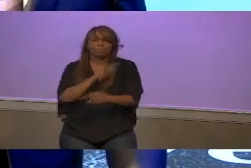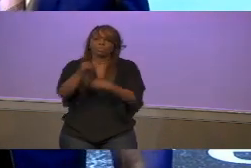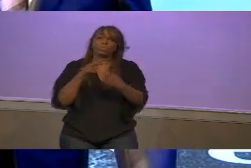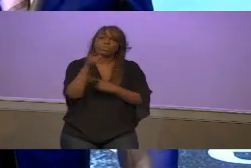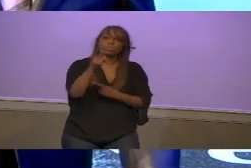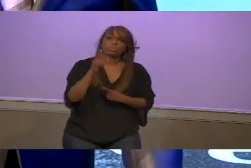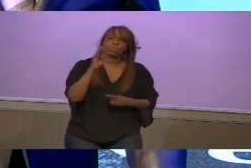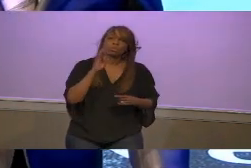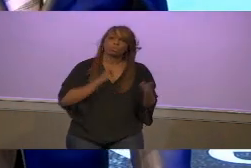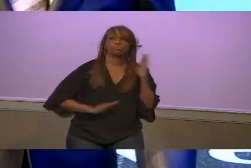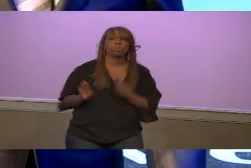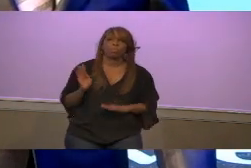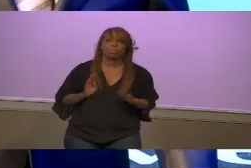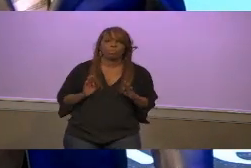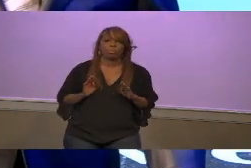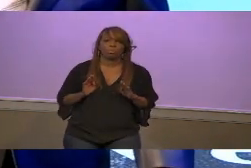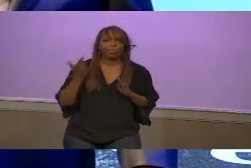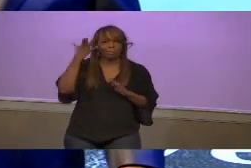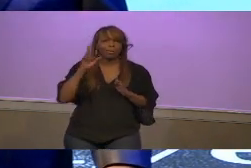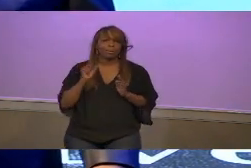time of trouble.